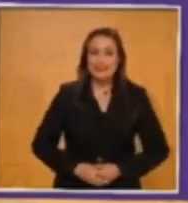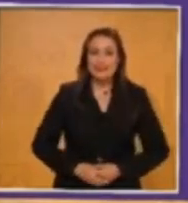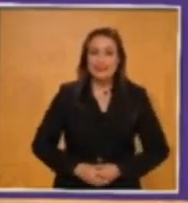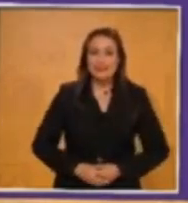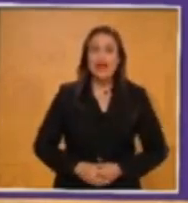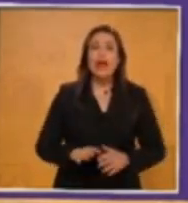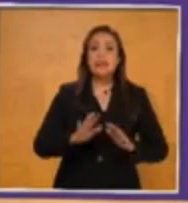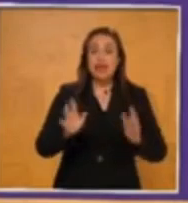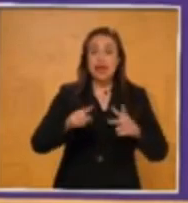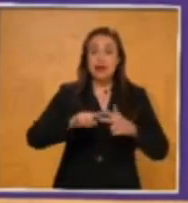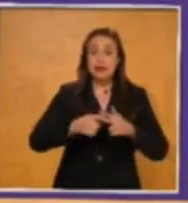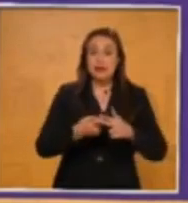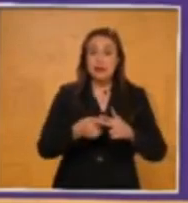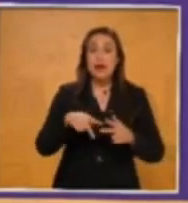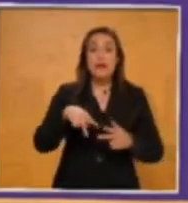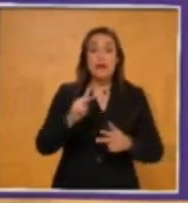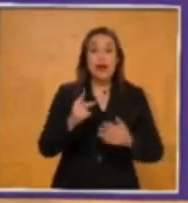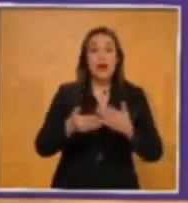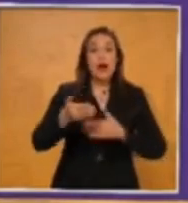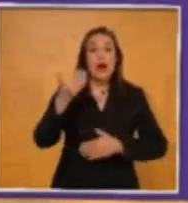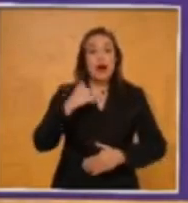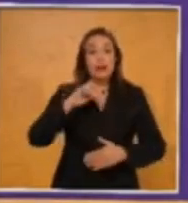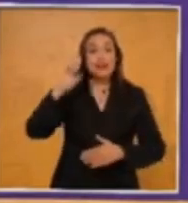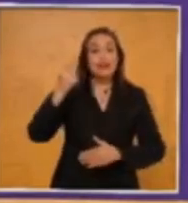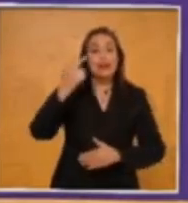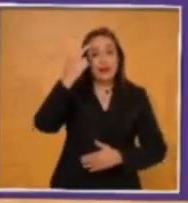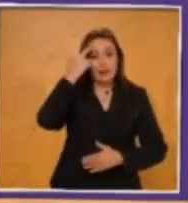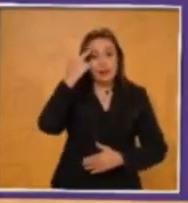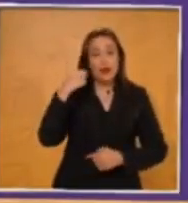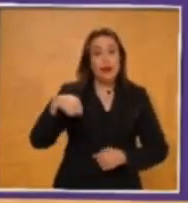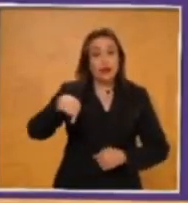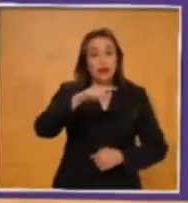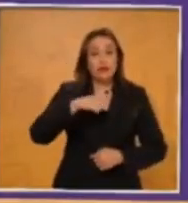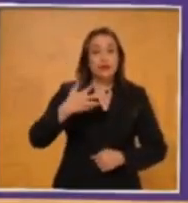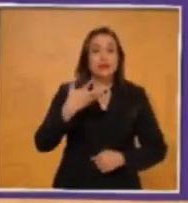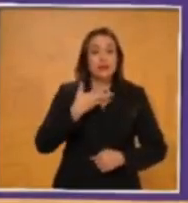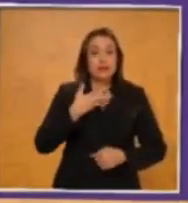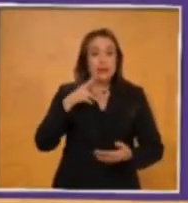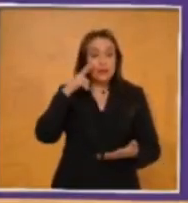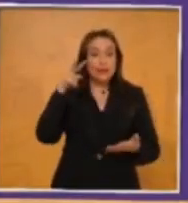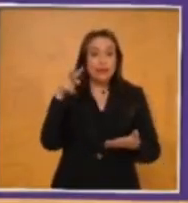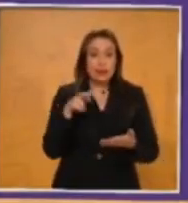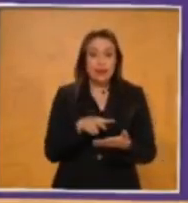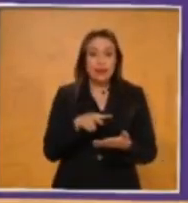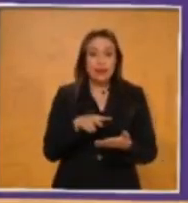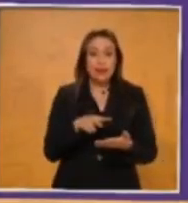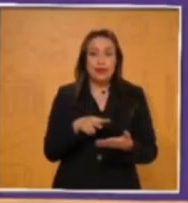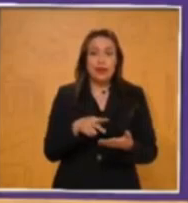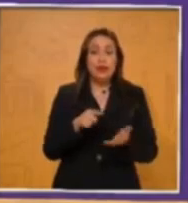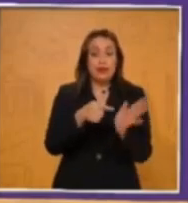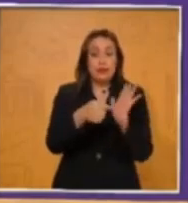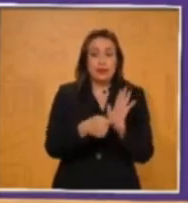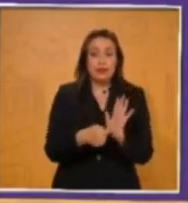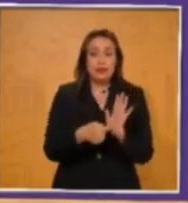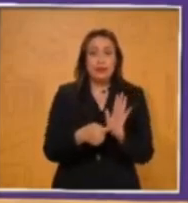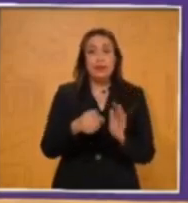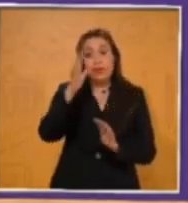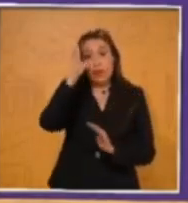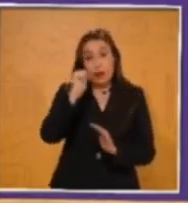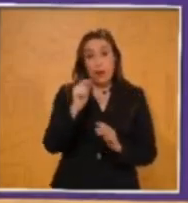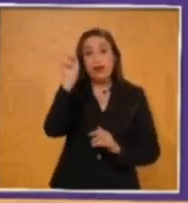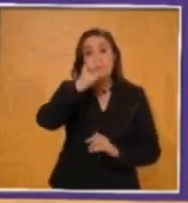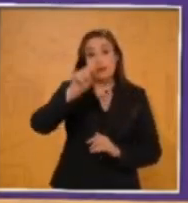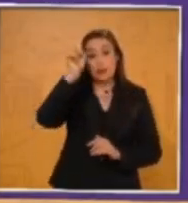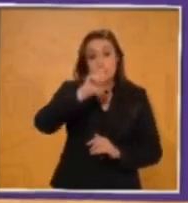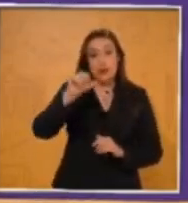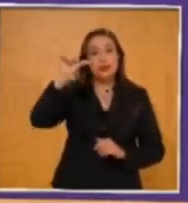Let's start. But previously, remember, we have to wash our hands according to the